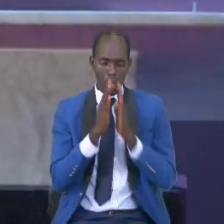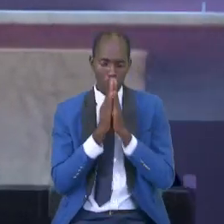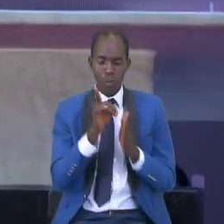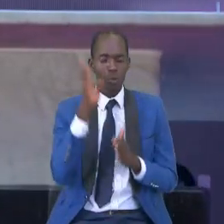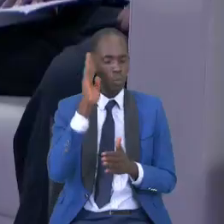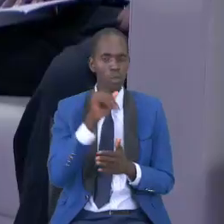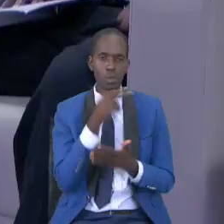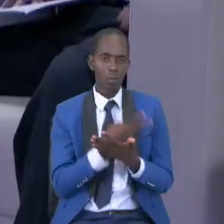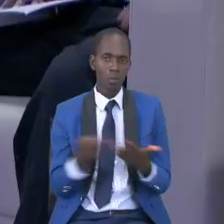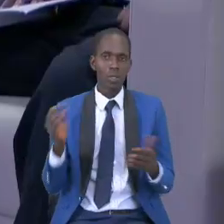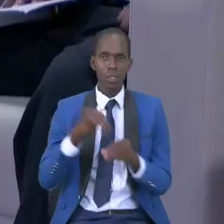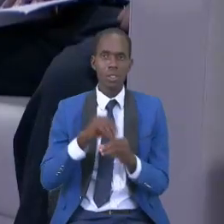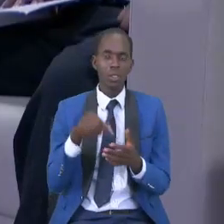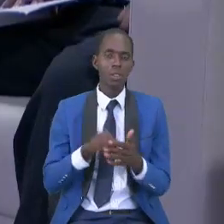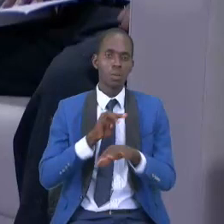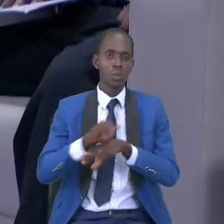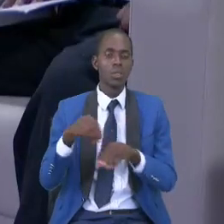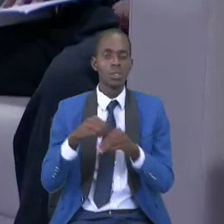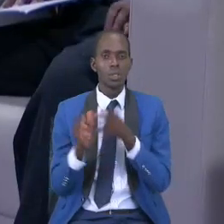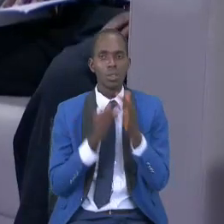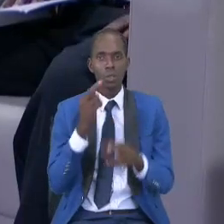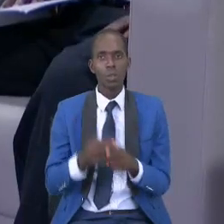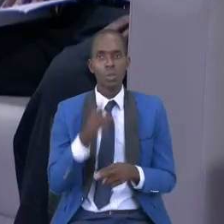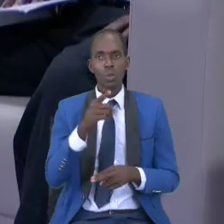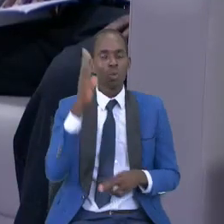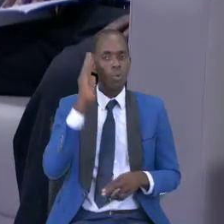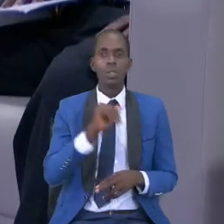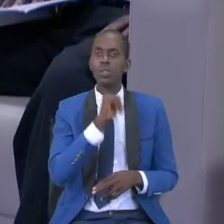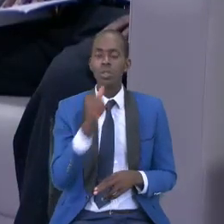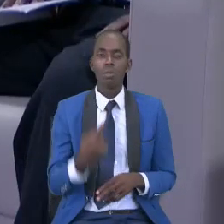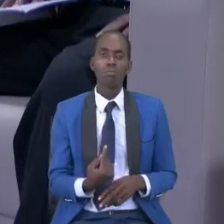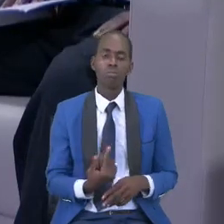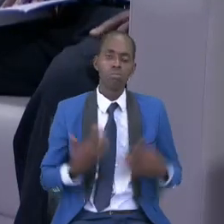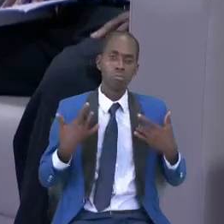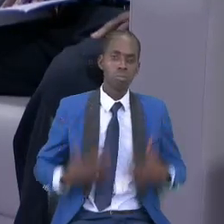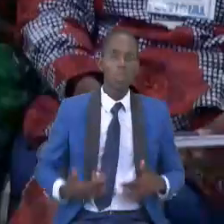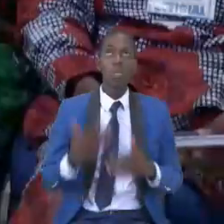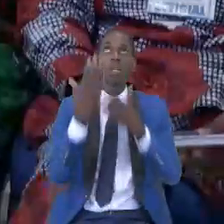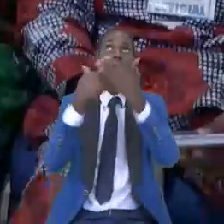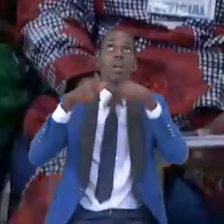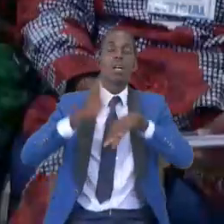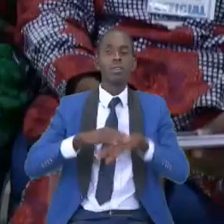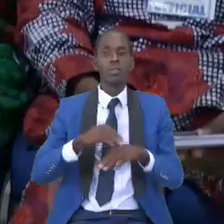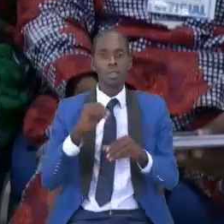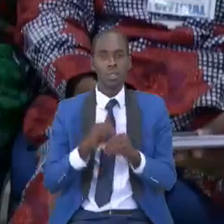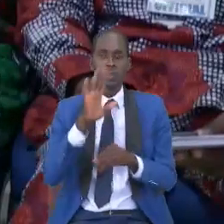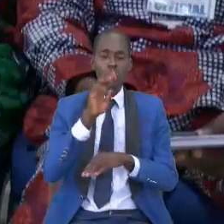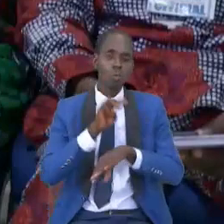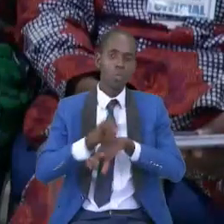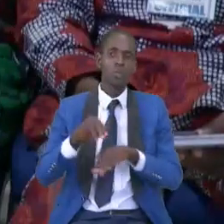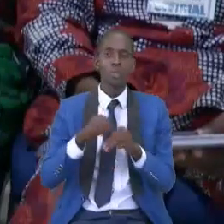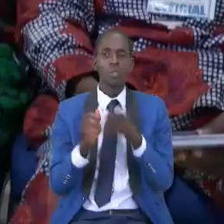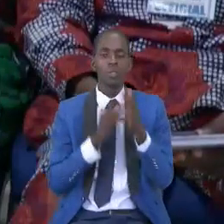in ministry. You will not disappoint heaven in ministry in Jesus' name. Now